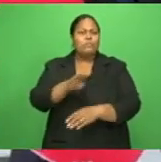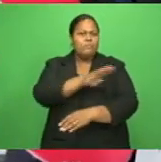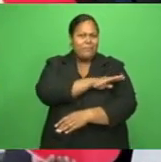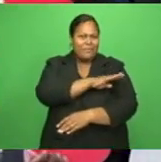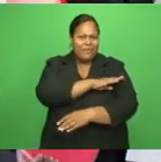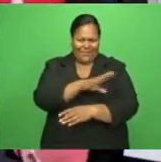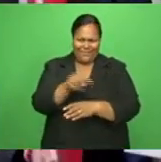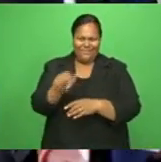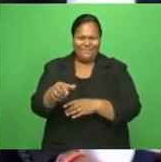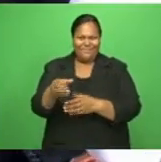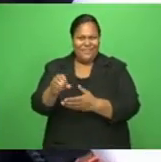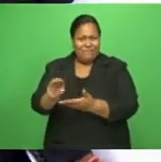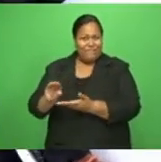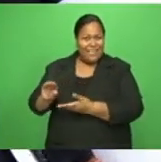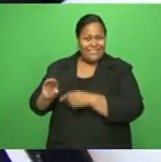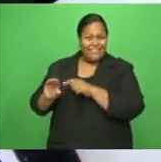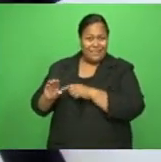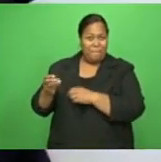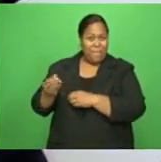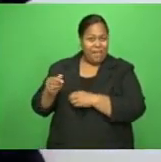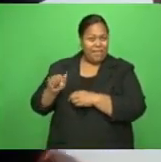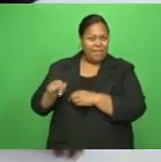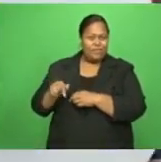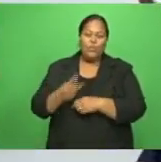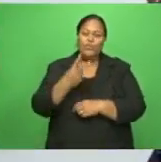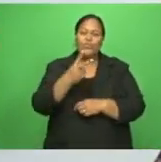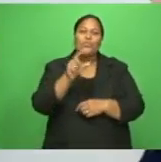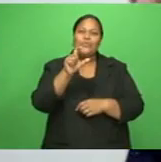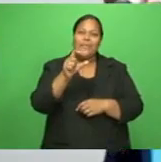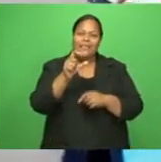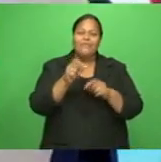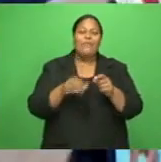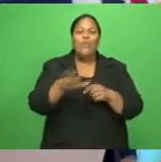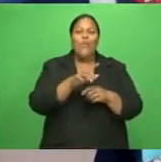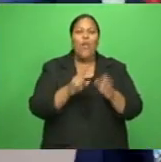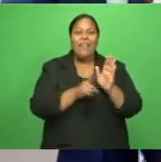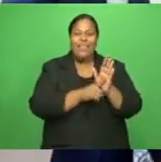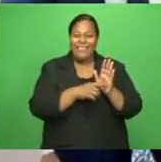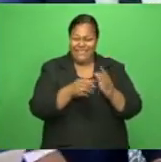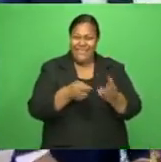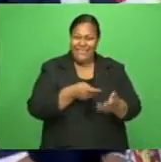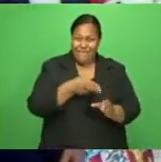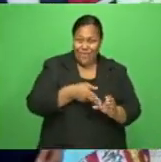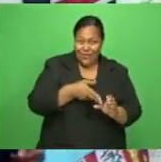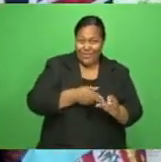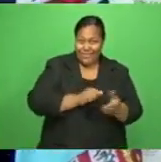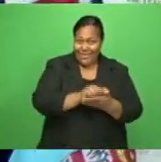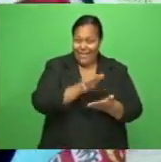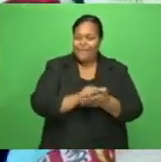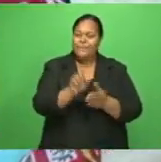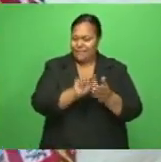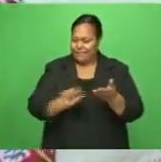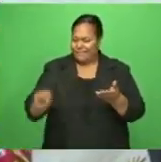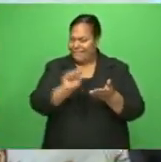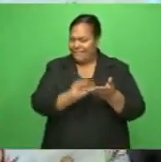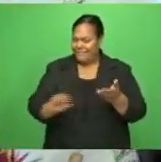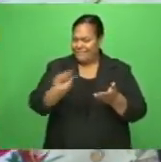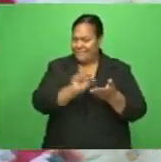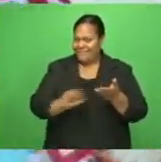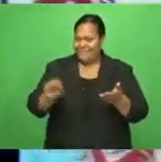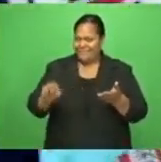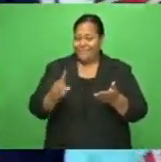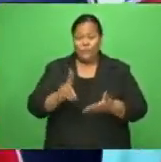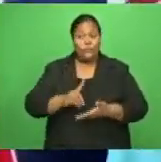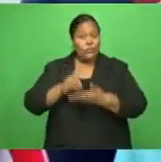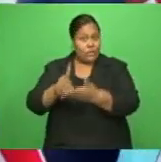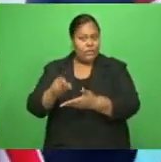2 cents from every litre of fuel sold was directed to the relief fund. Pacific Energy says the donation is part of their